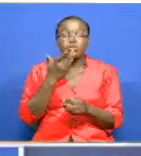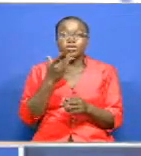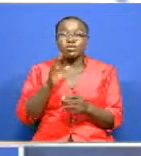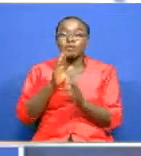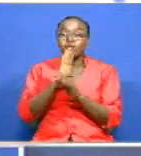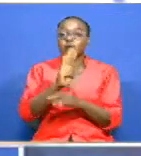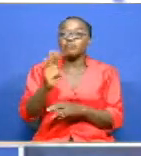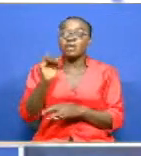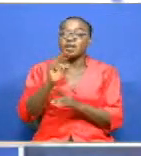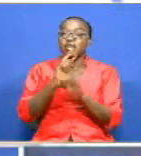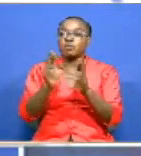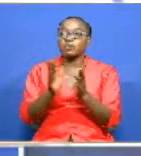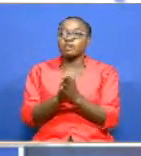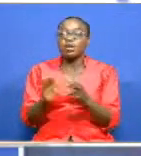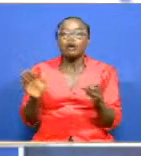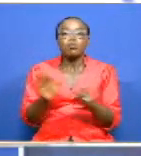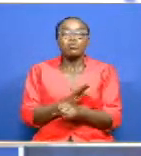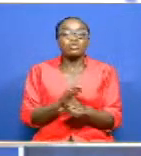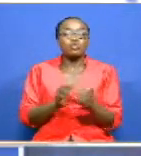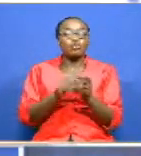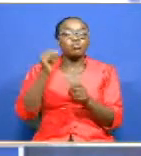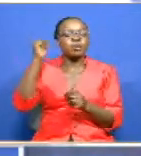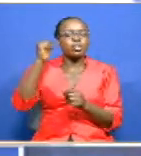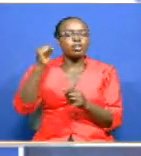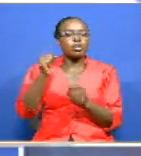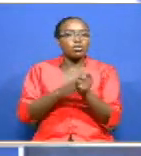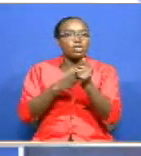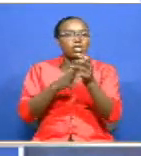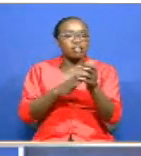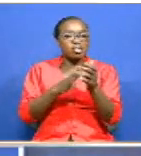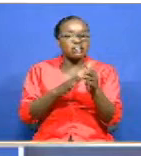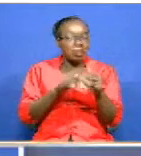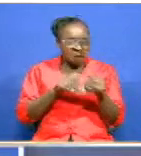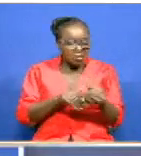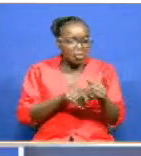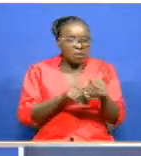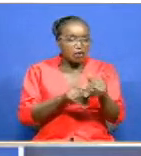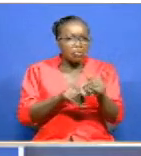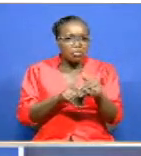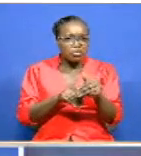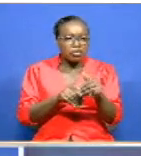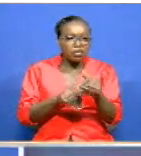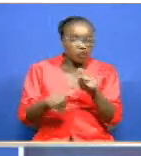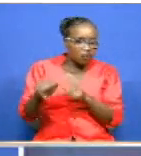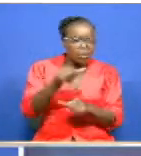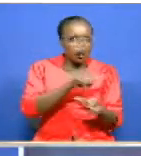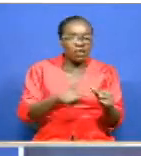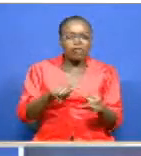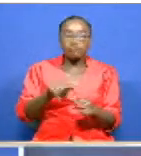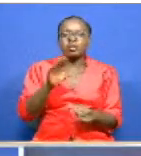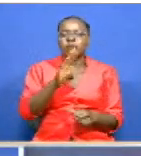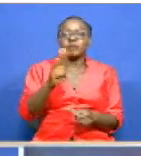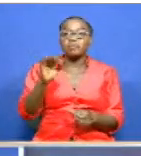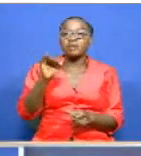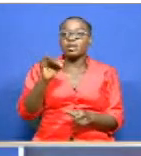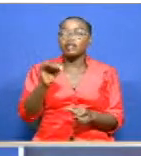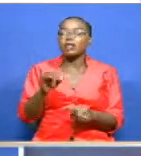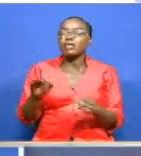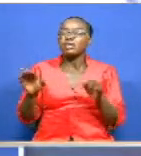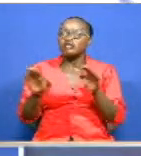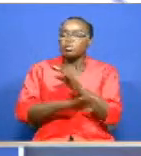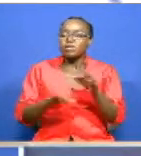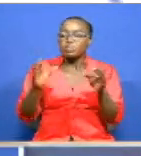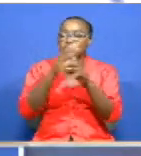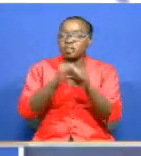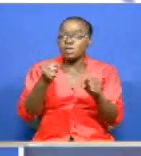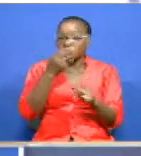the region. Majority of our political leaders coalescing around our deputy president are overtly anti-BBI. We should therefore remind them